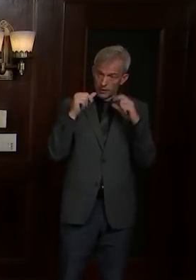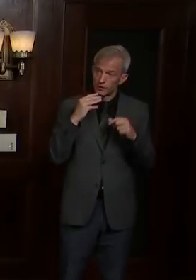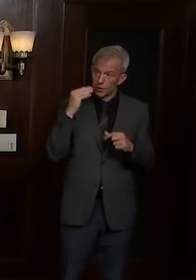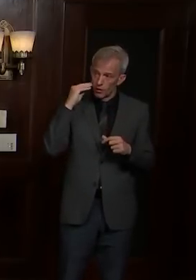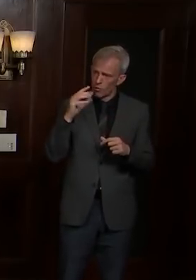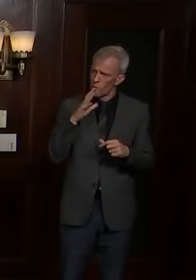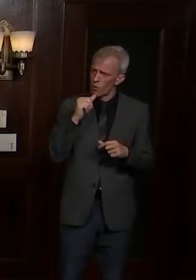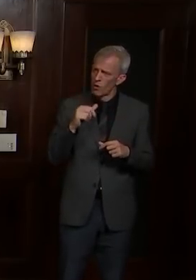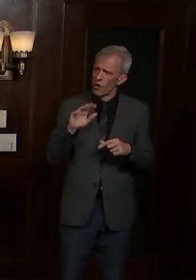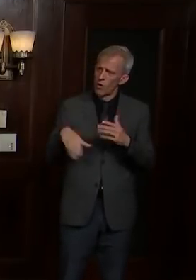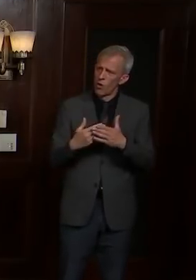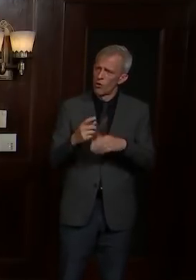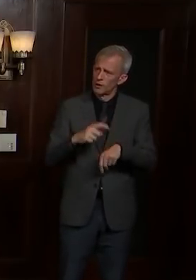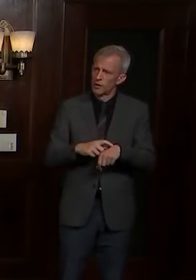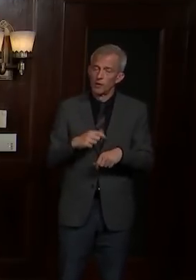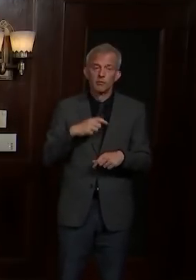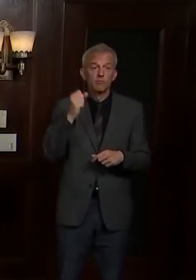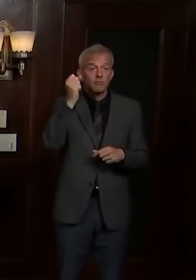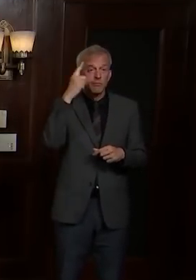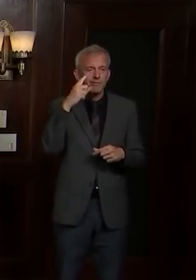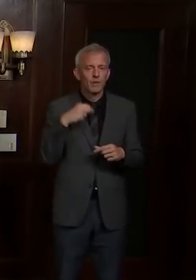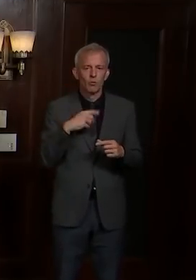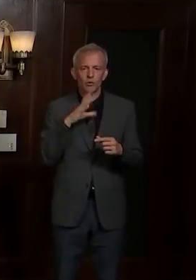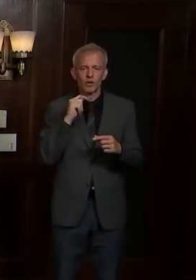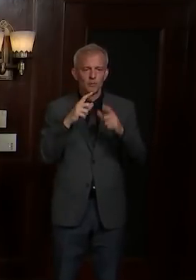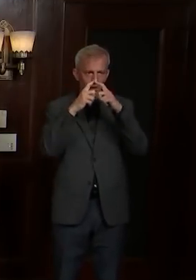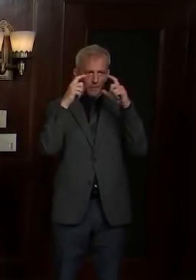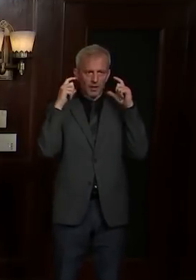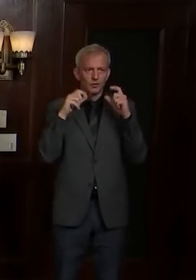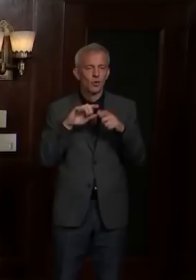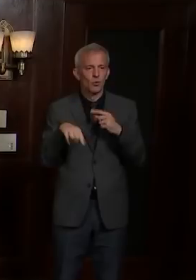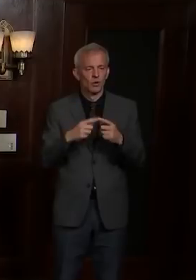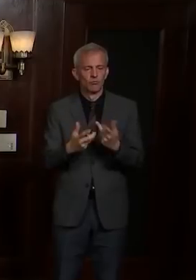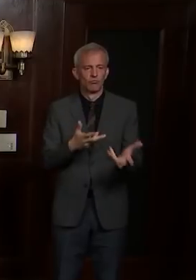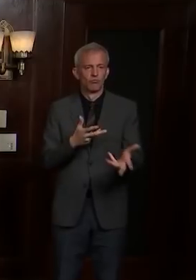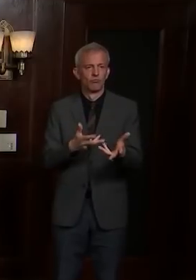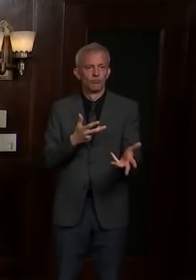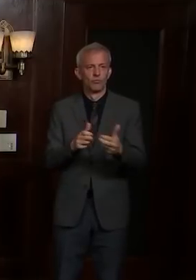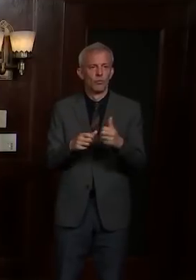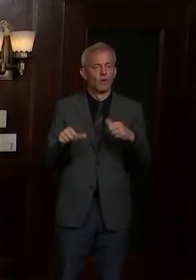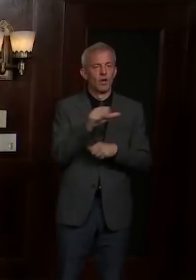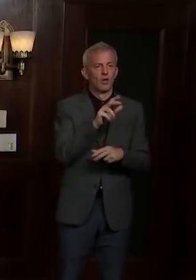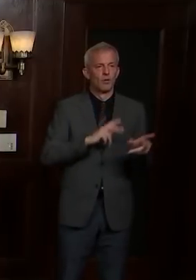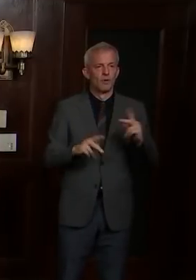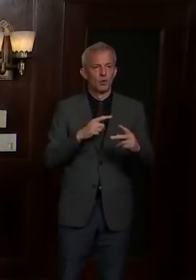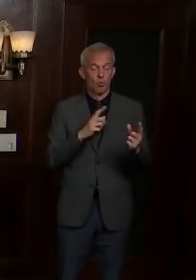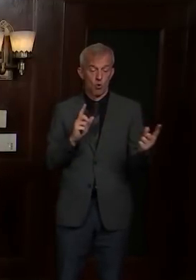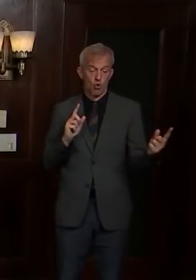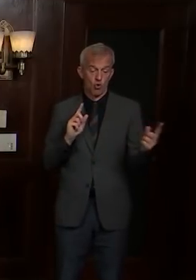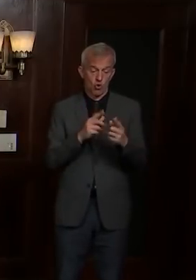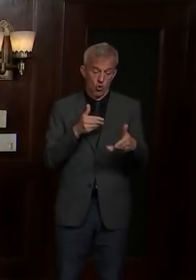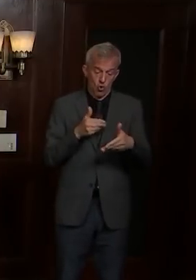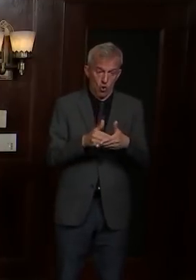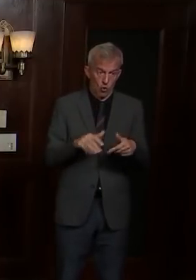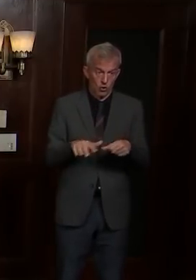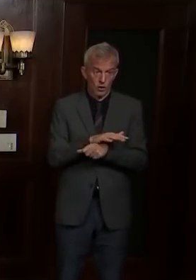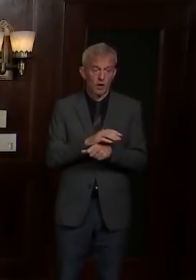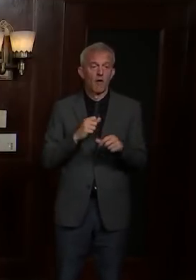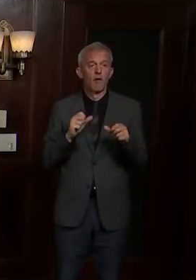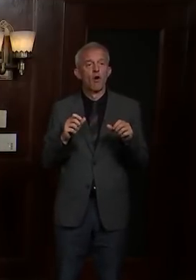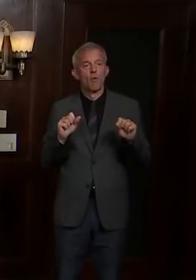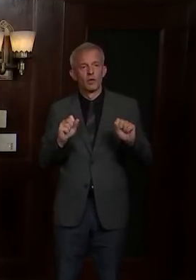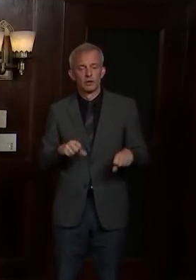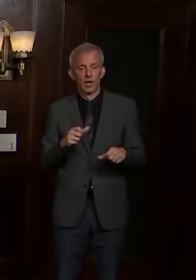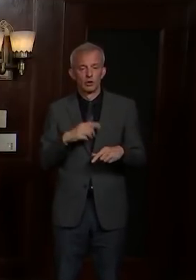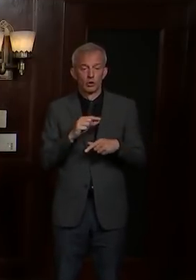time? This is when you head out and when you are going to be interfacing with other people where you're close enough to be able to potentially have your